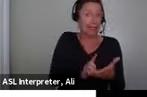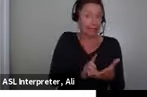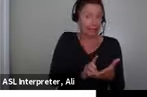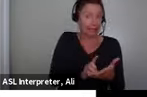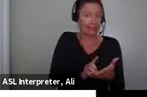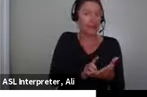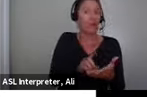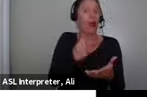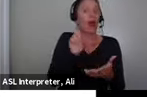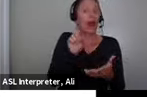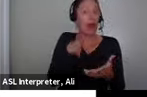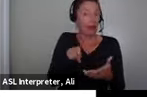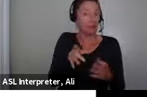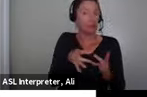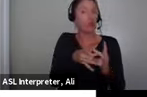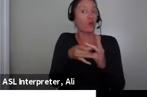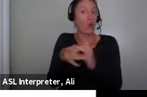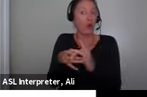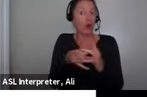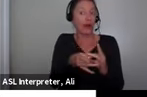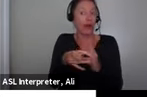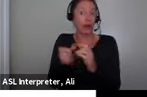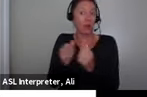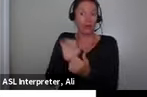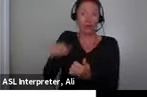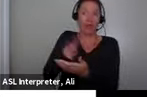to coordinate with that particular project.